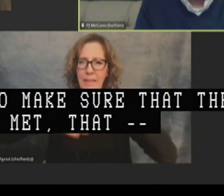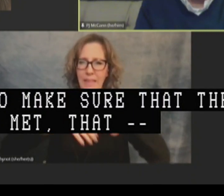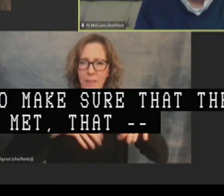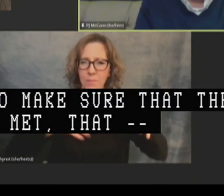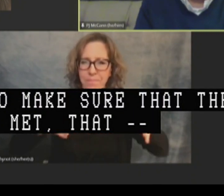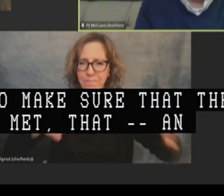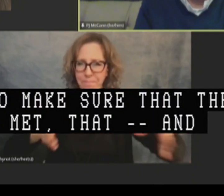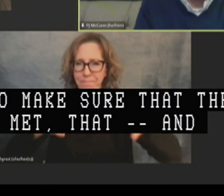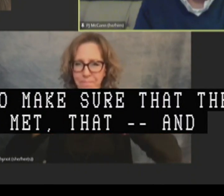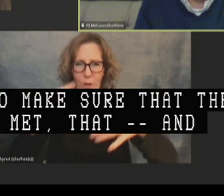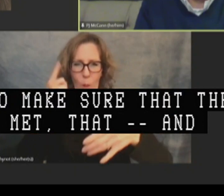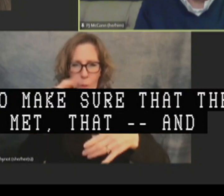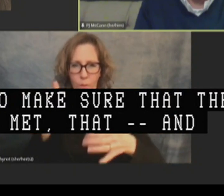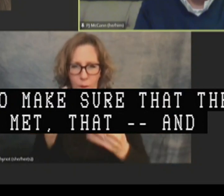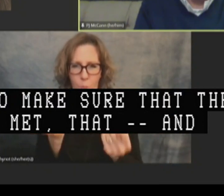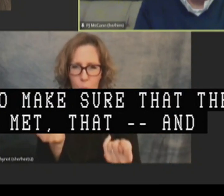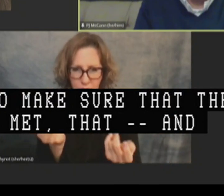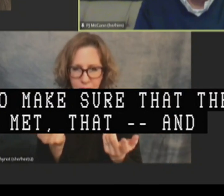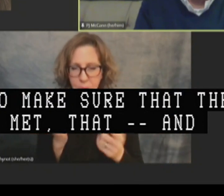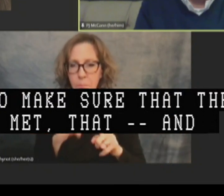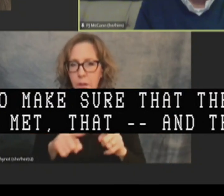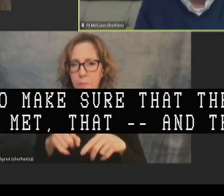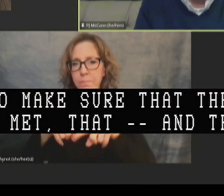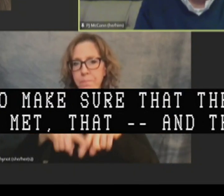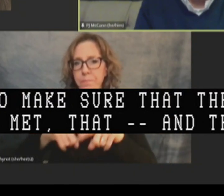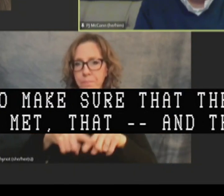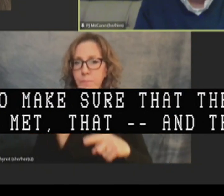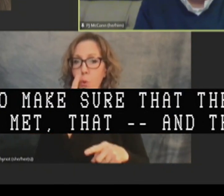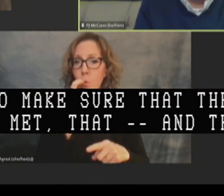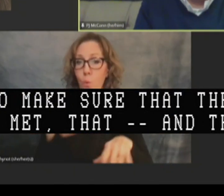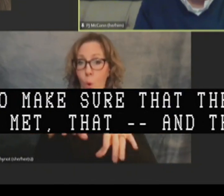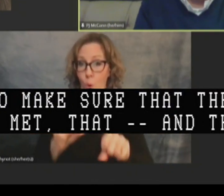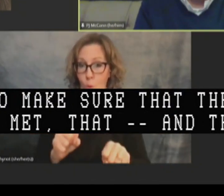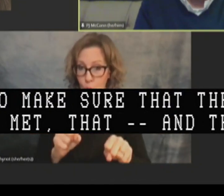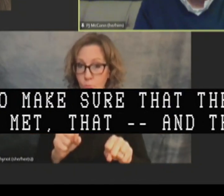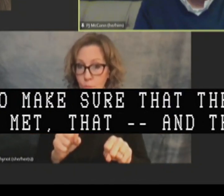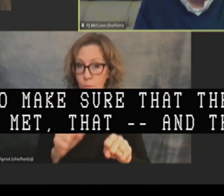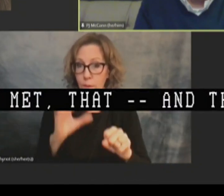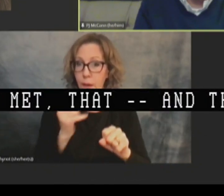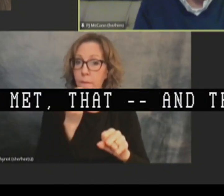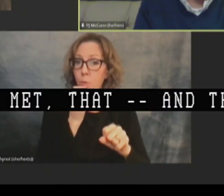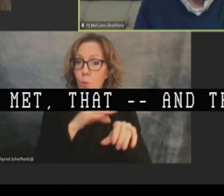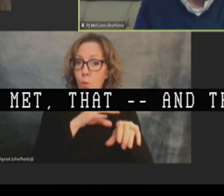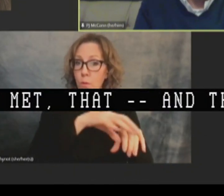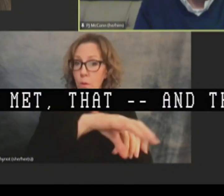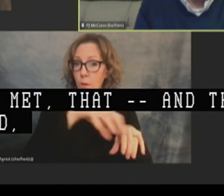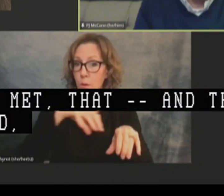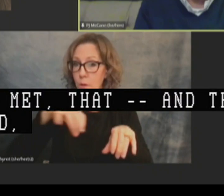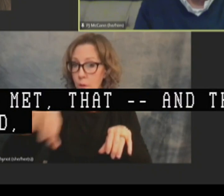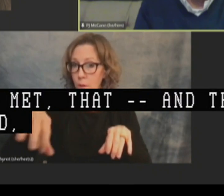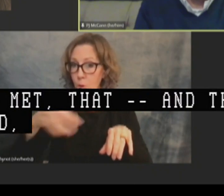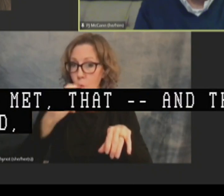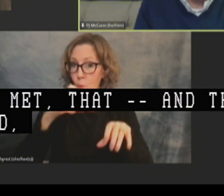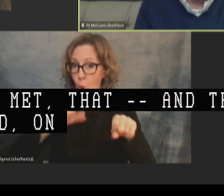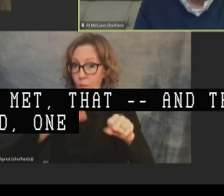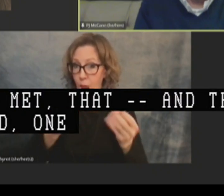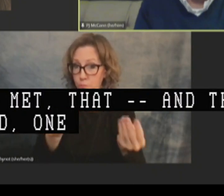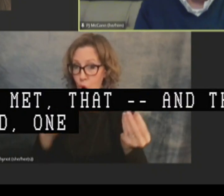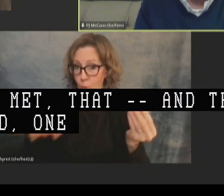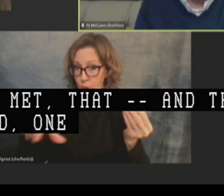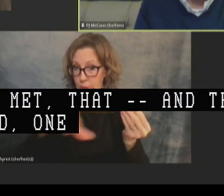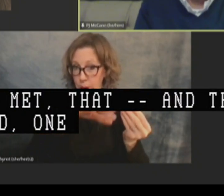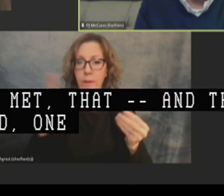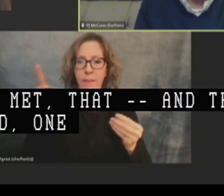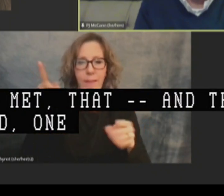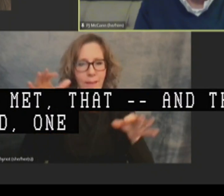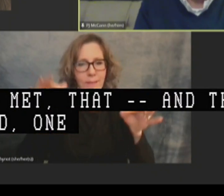is that it's the responsibility of the owner, but we sort of do defer to them specifically about what works best